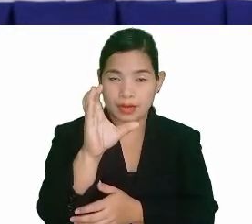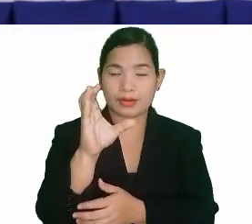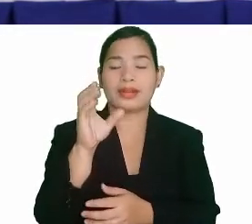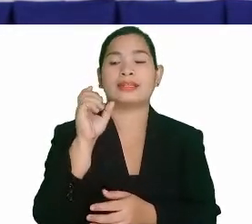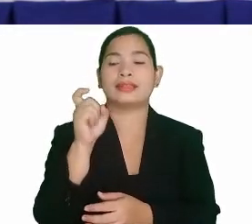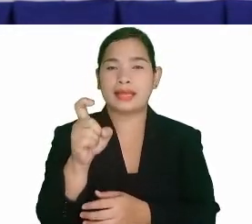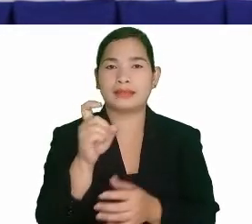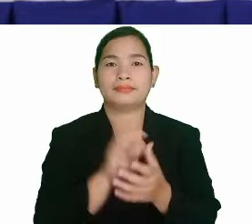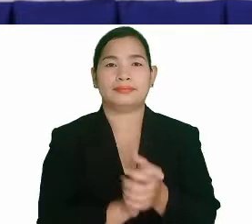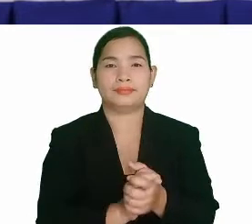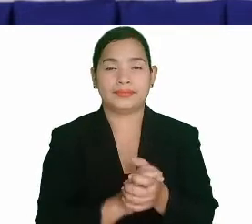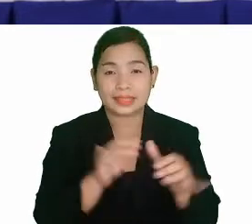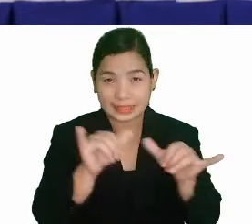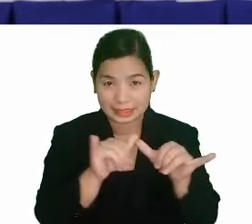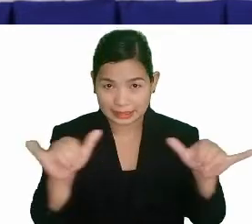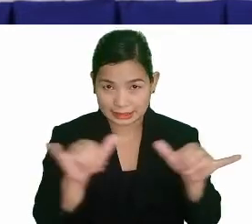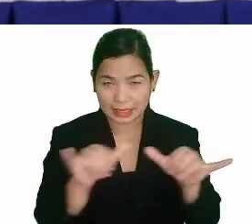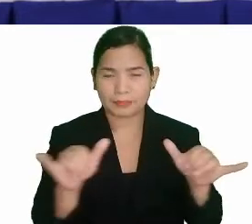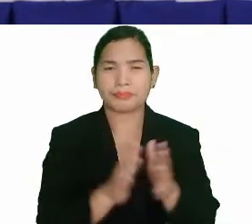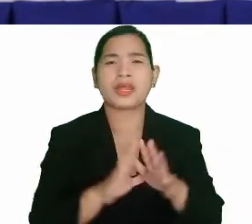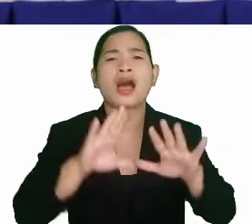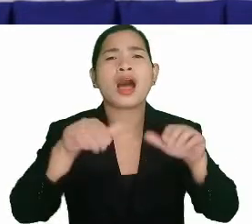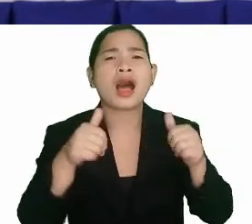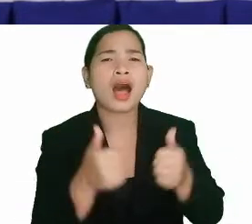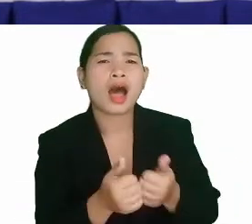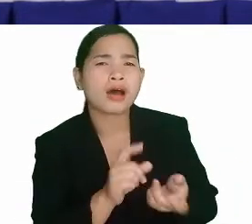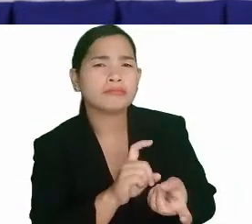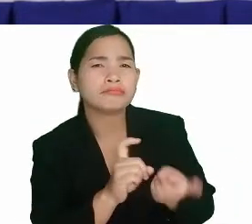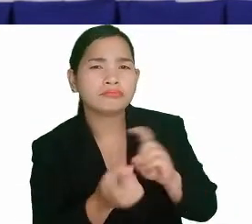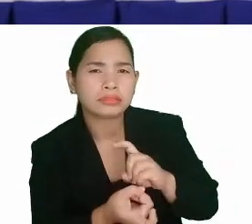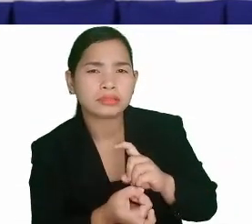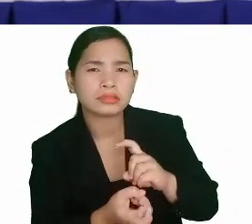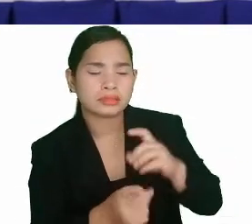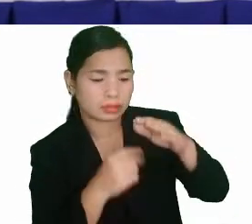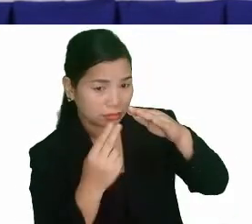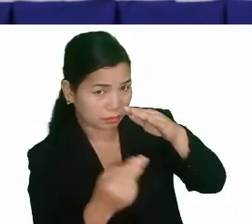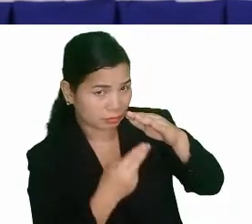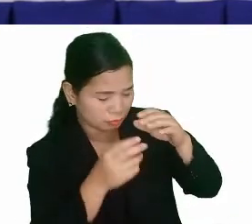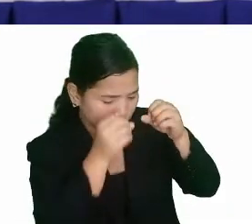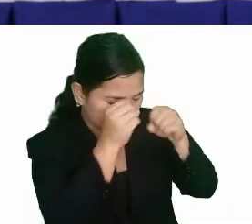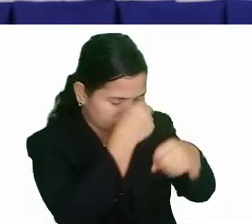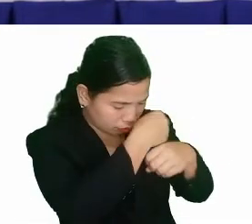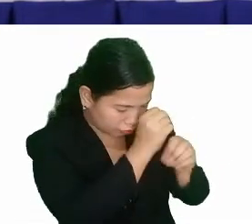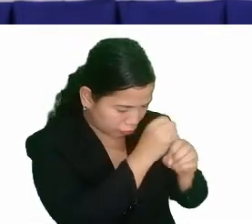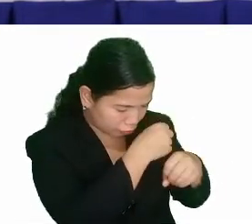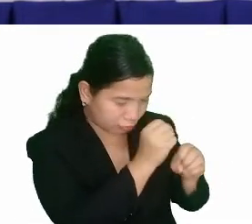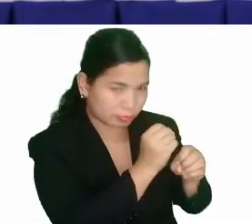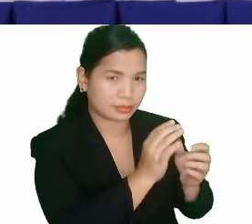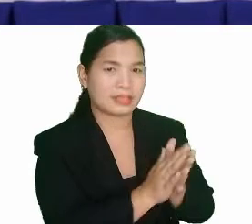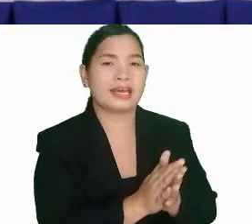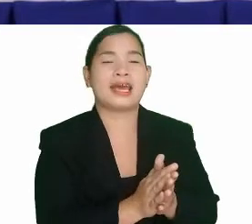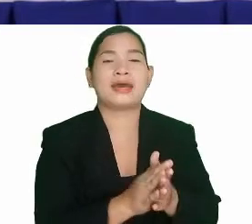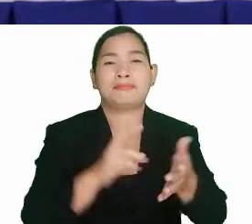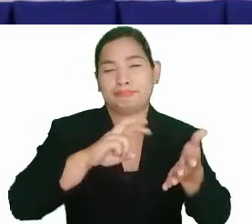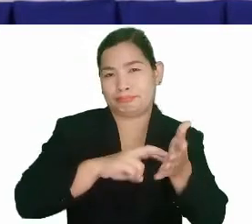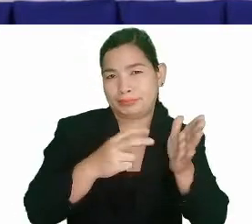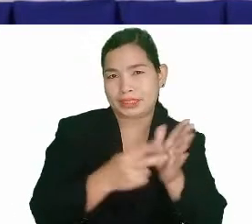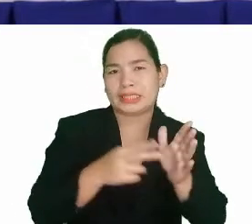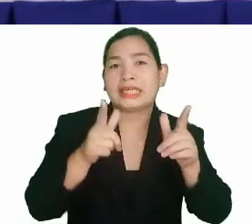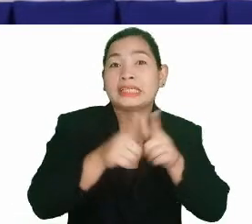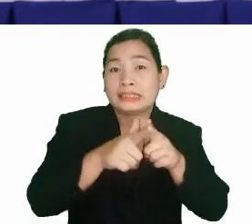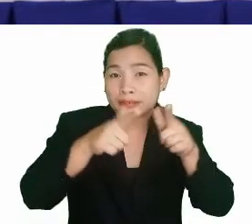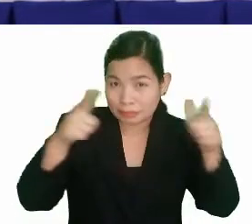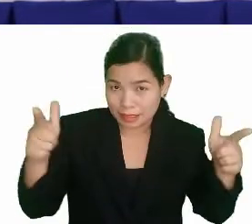does magnification affect the image formed under a microscope? The answer? The greater the